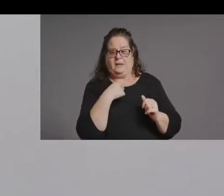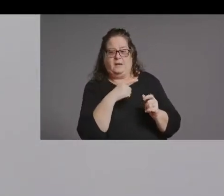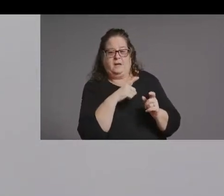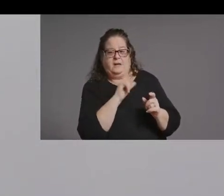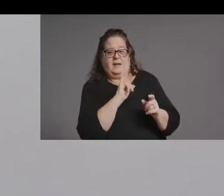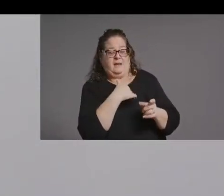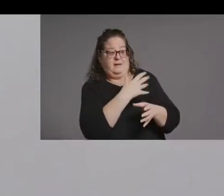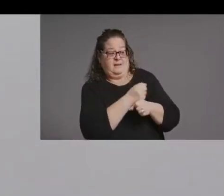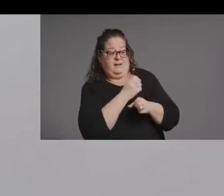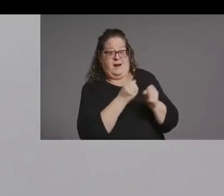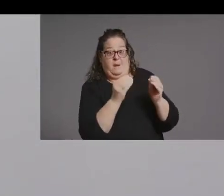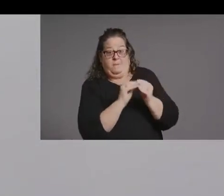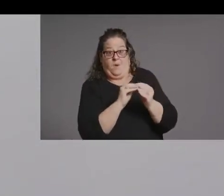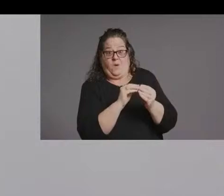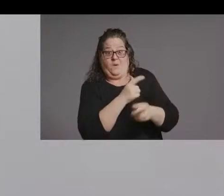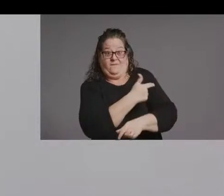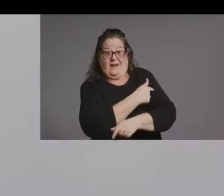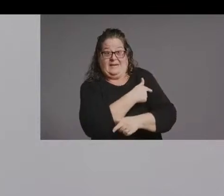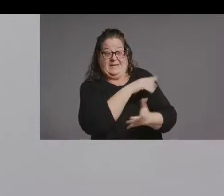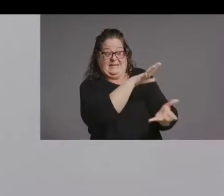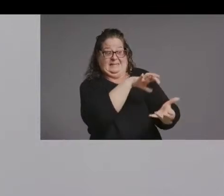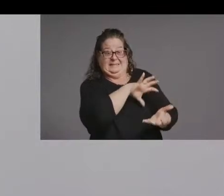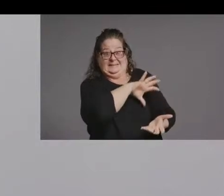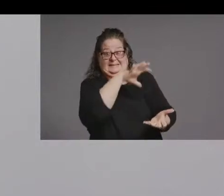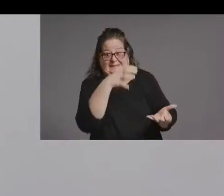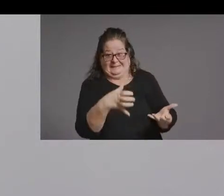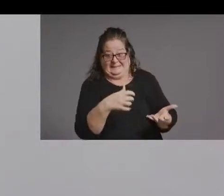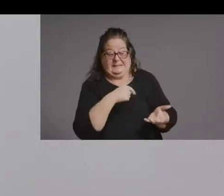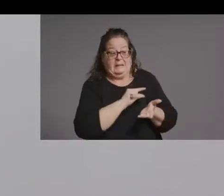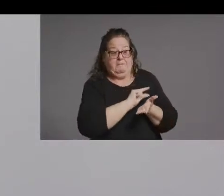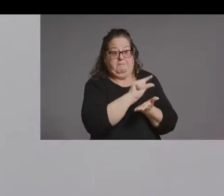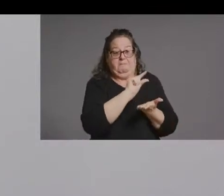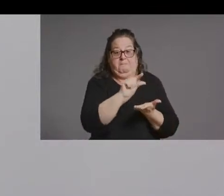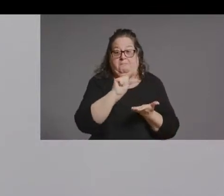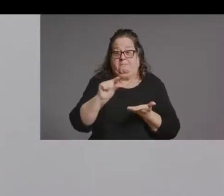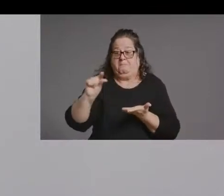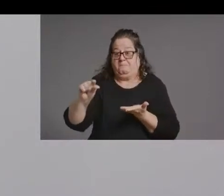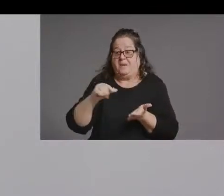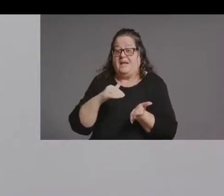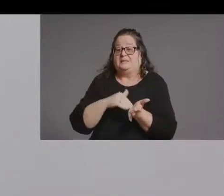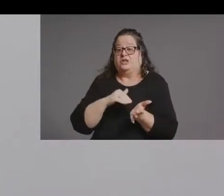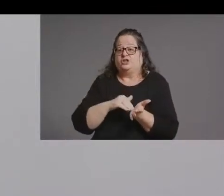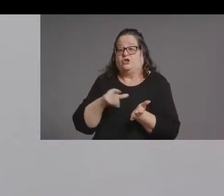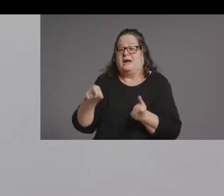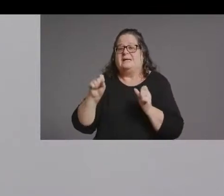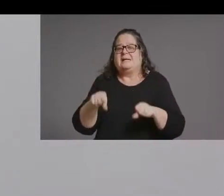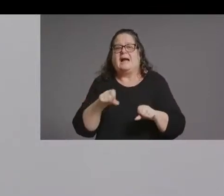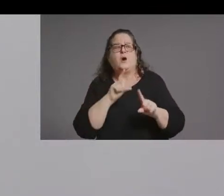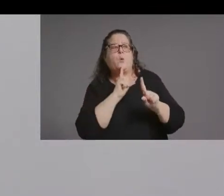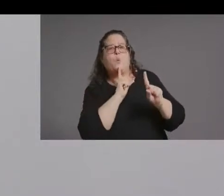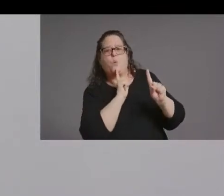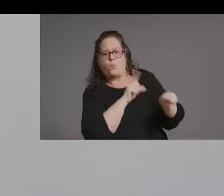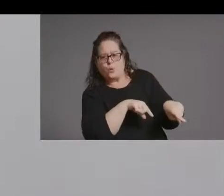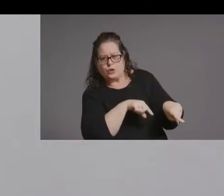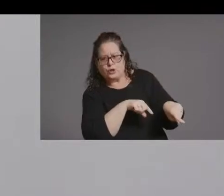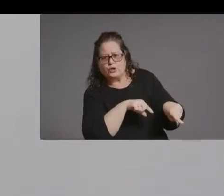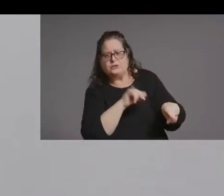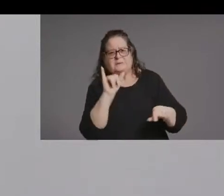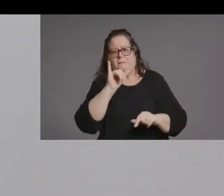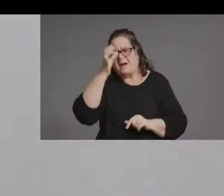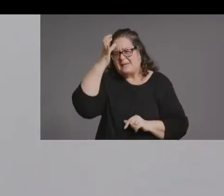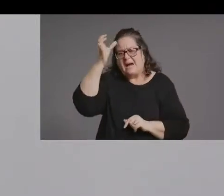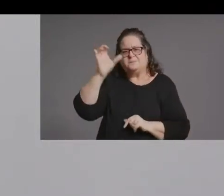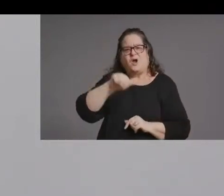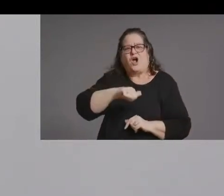ordering so that healthcare providers will just be able to order it like they do all the other vaccines. So it will also become available in